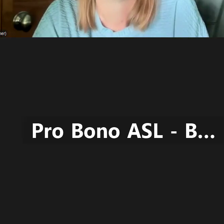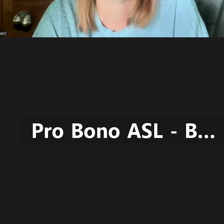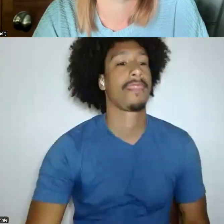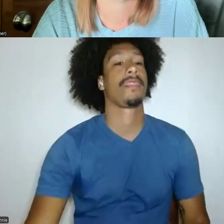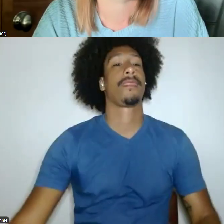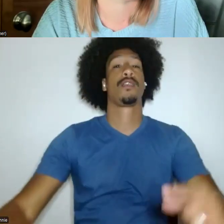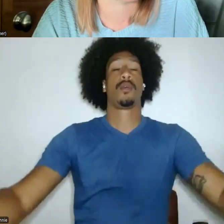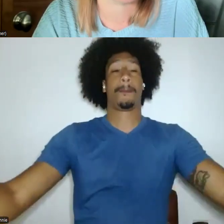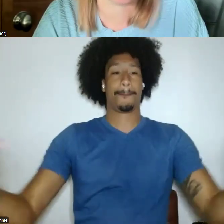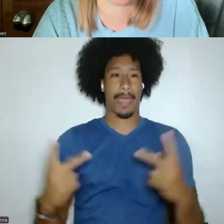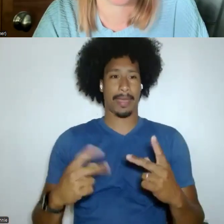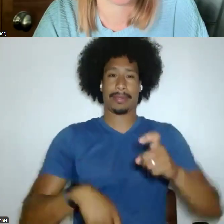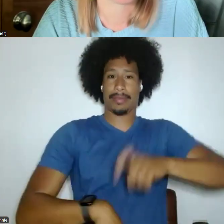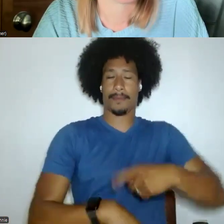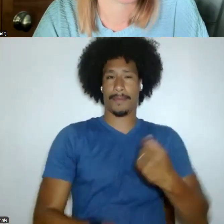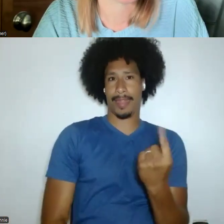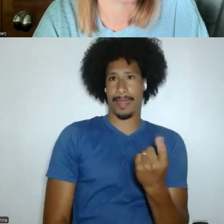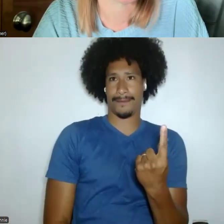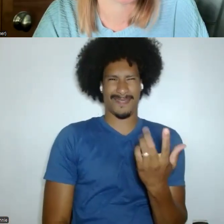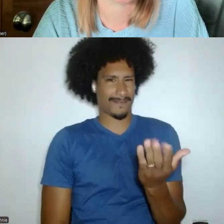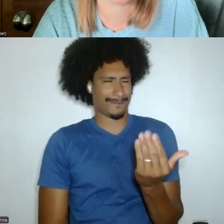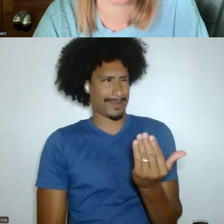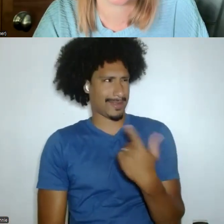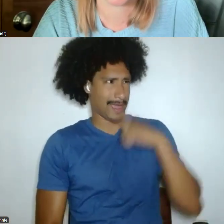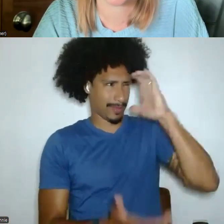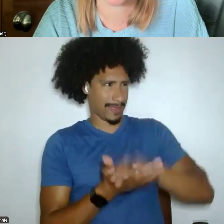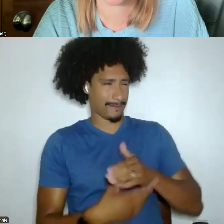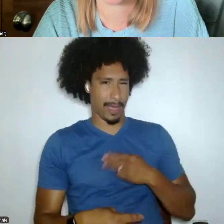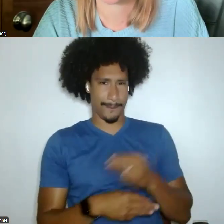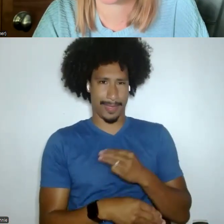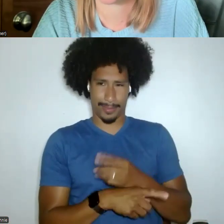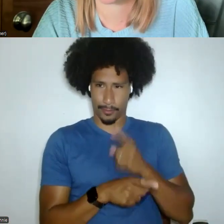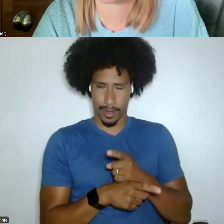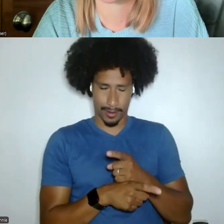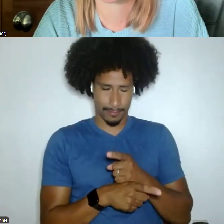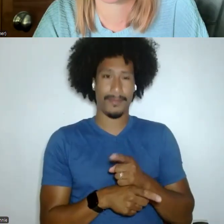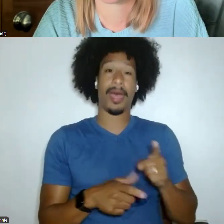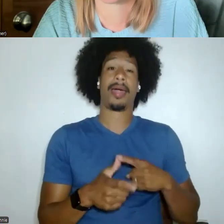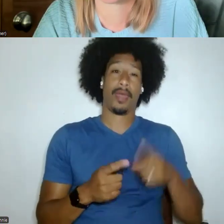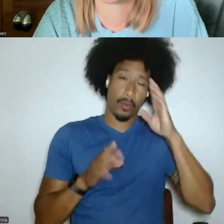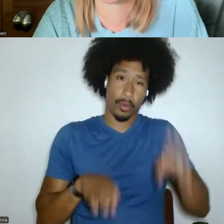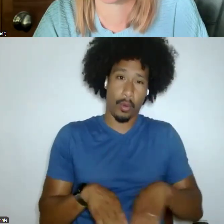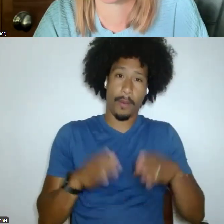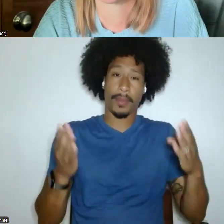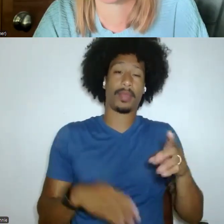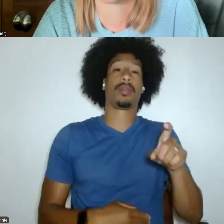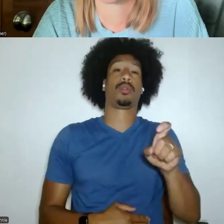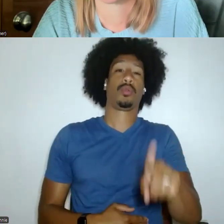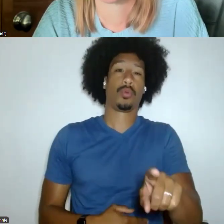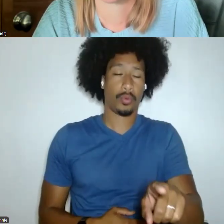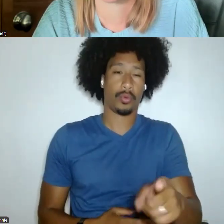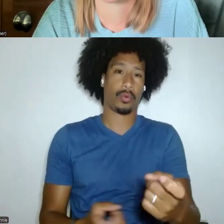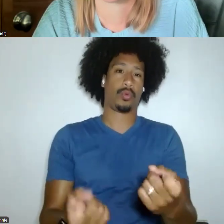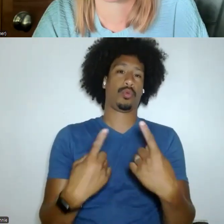that is the correct math. And we will have our Q&A. So please feel free to drop your questions in